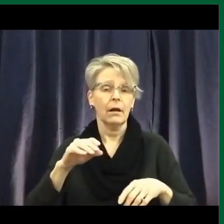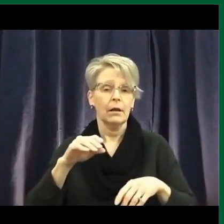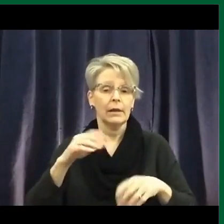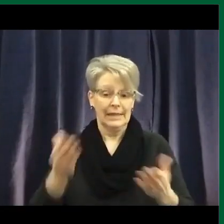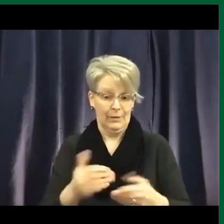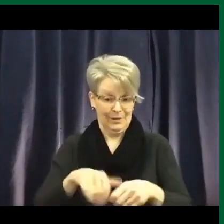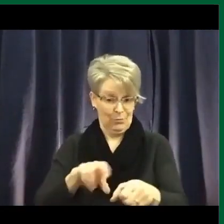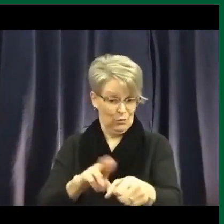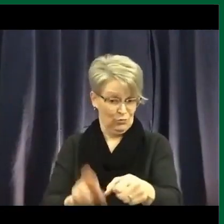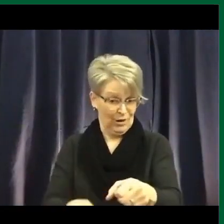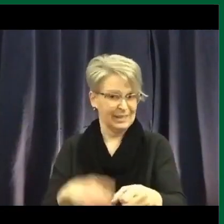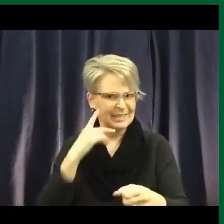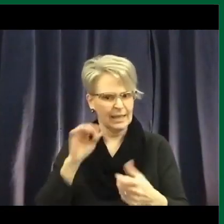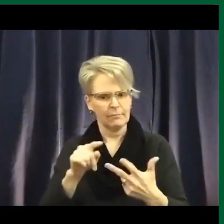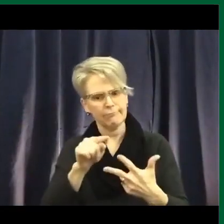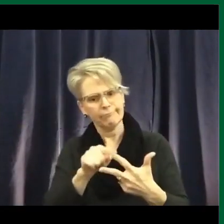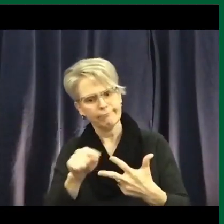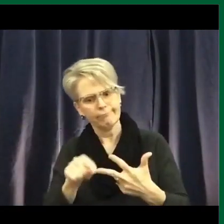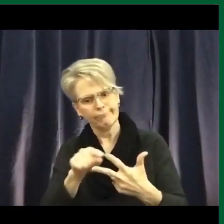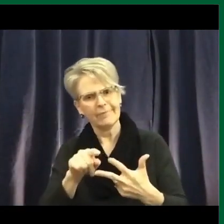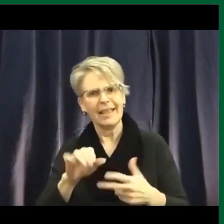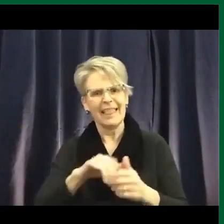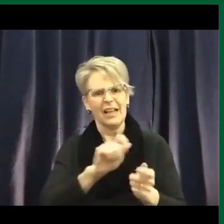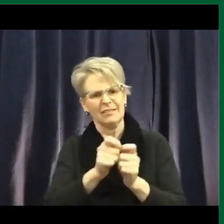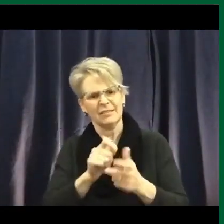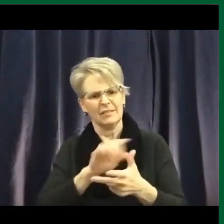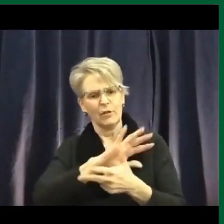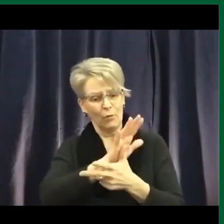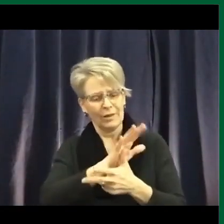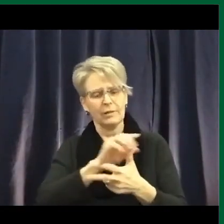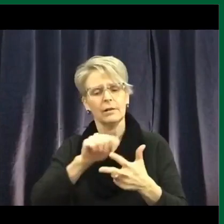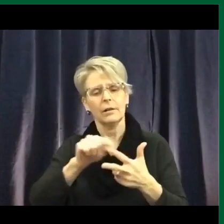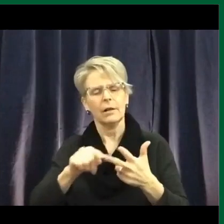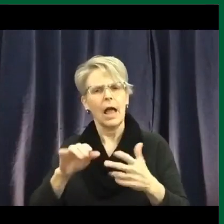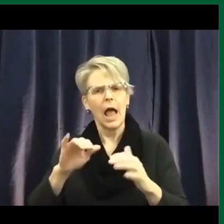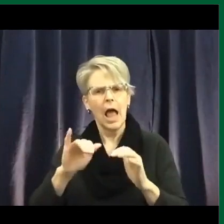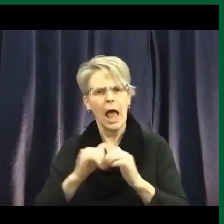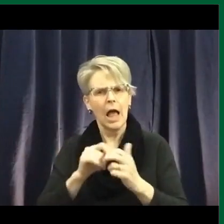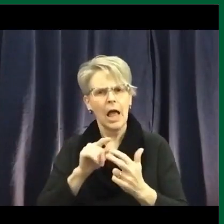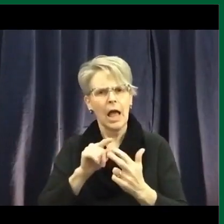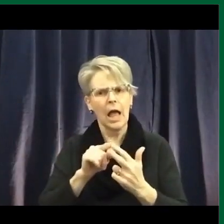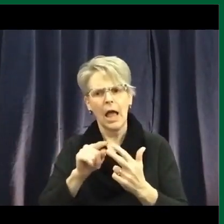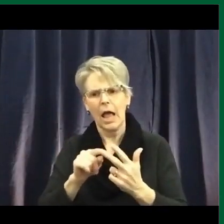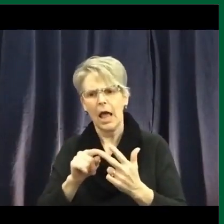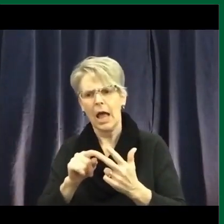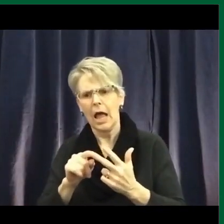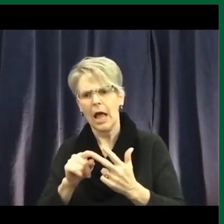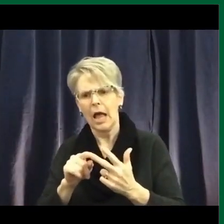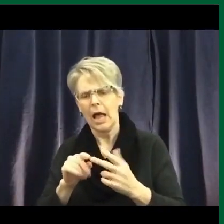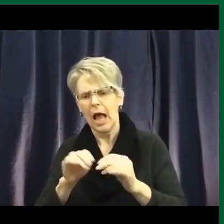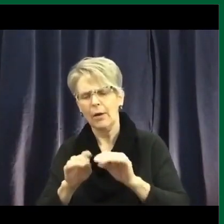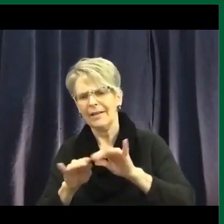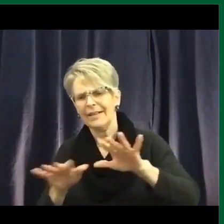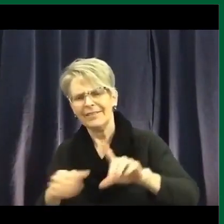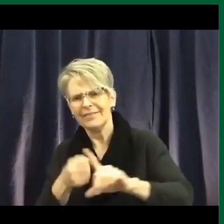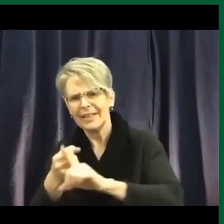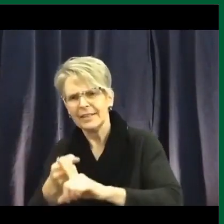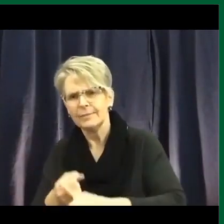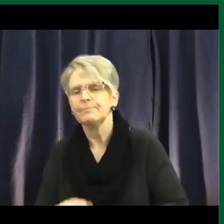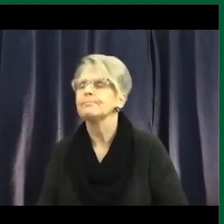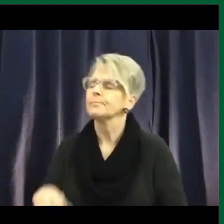is? And how does the variant affect the R0 number for moving forward? Yeah, so in